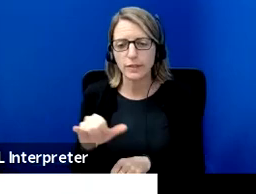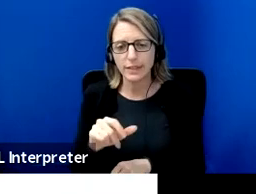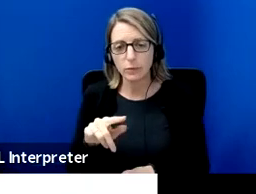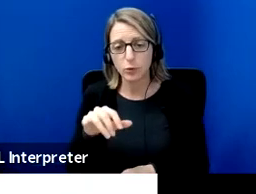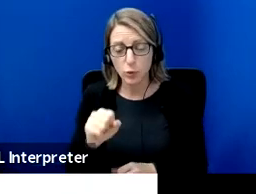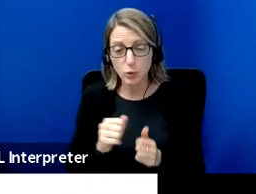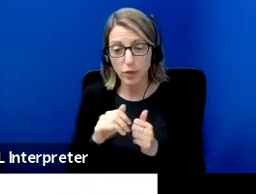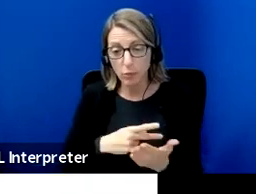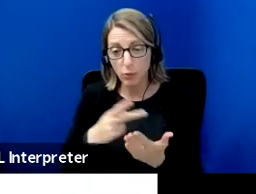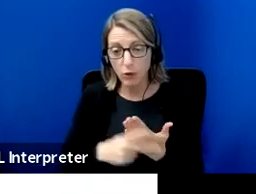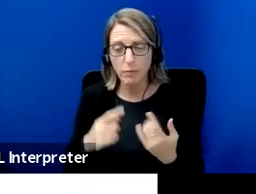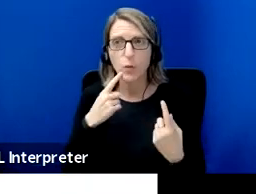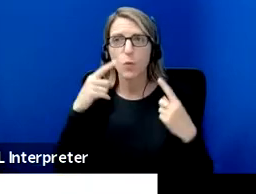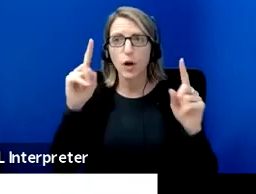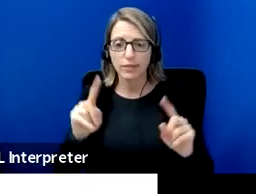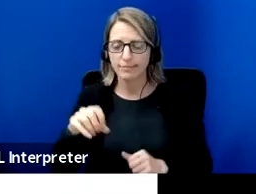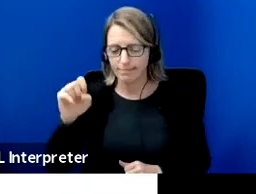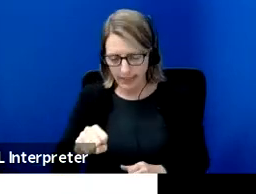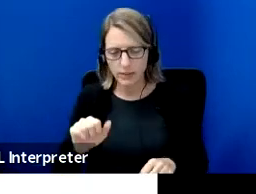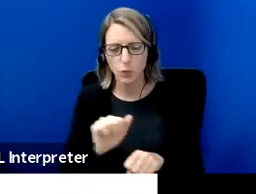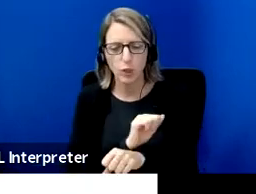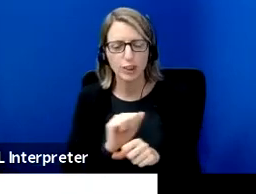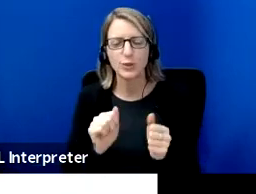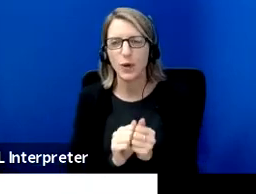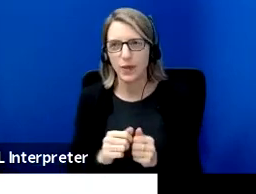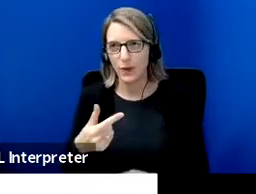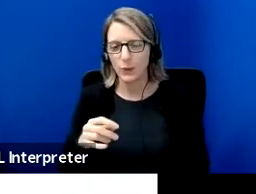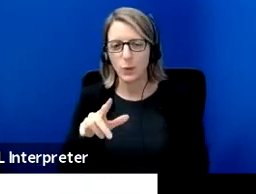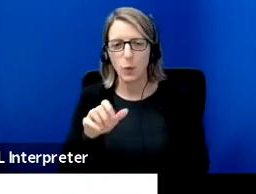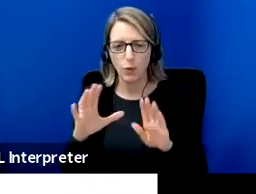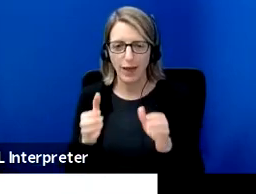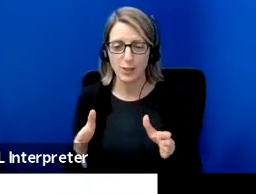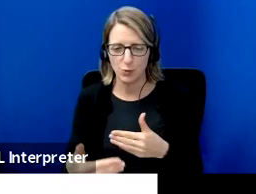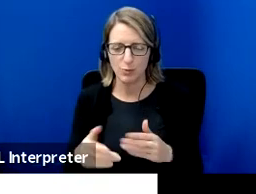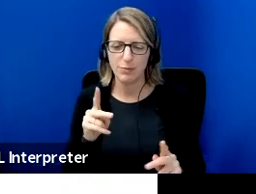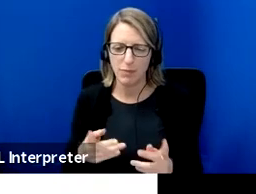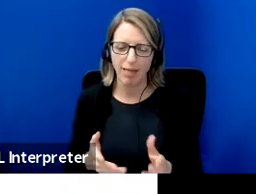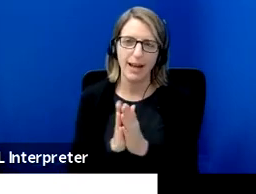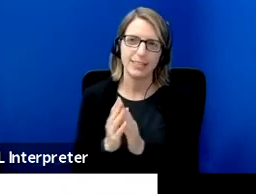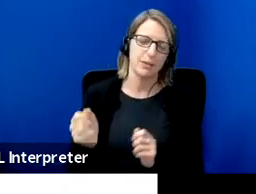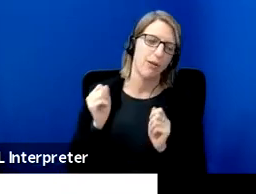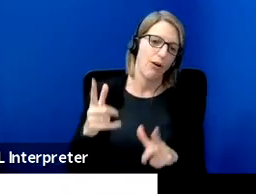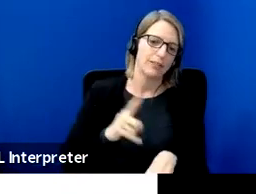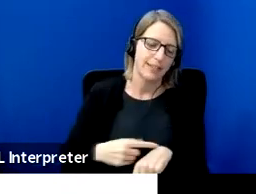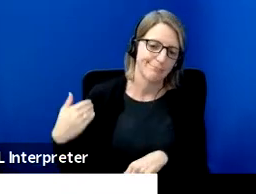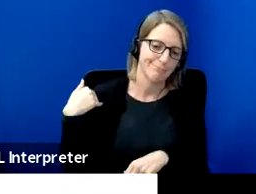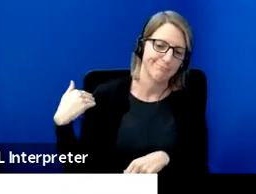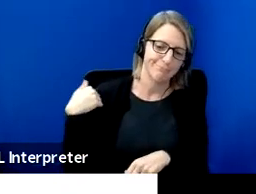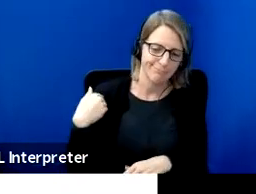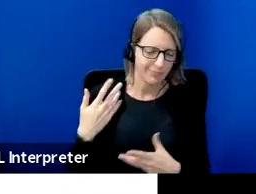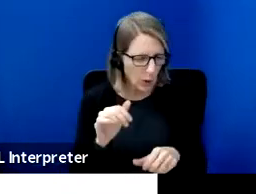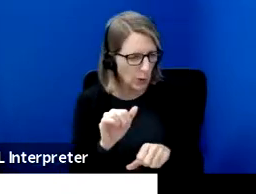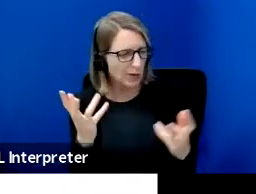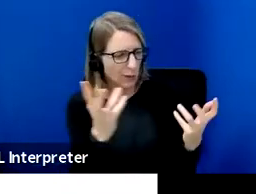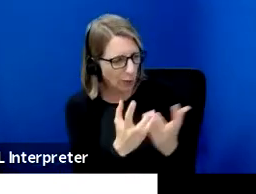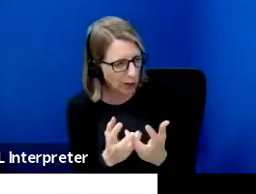works. Yes, this does work with Google Classroom. I get that question all the time because on those assignments, there were links. You